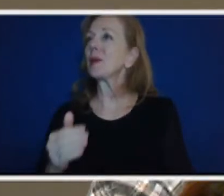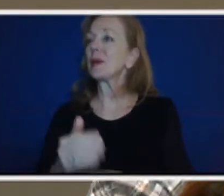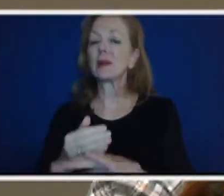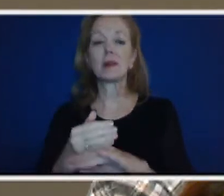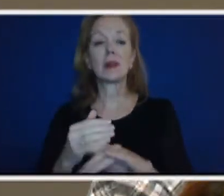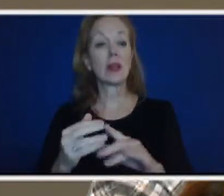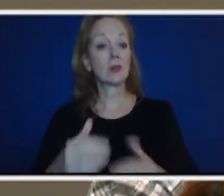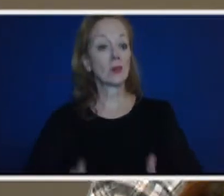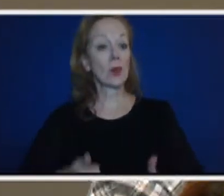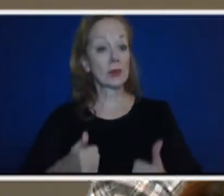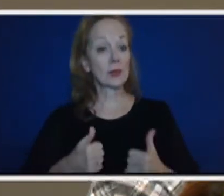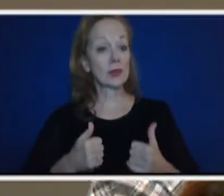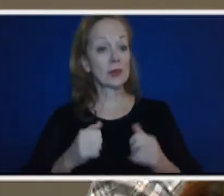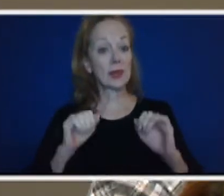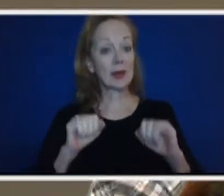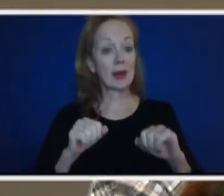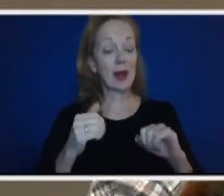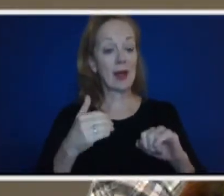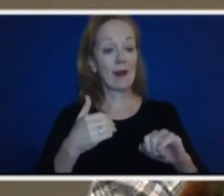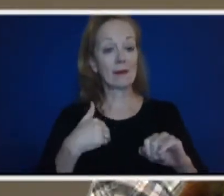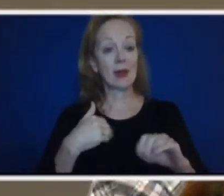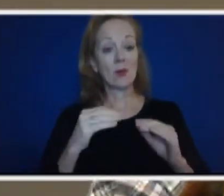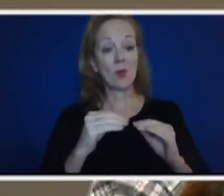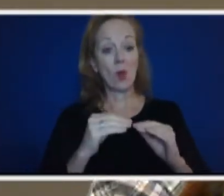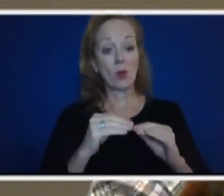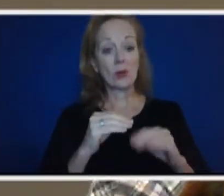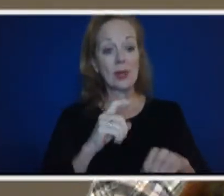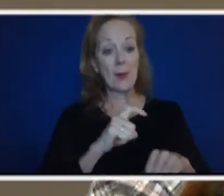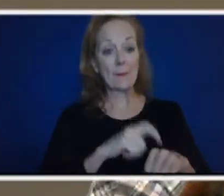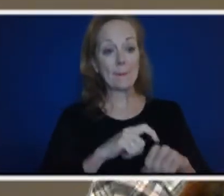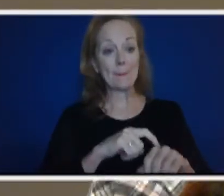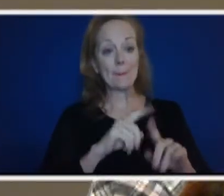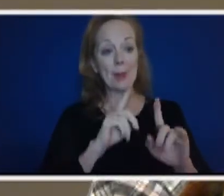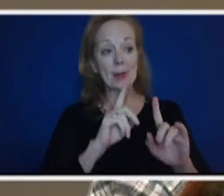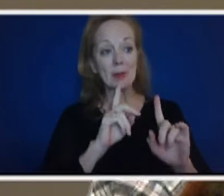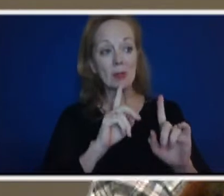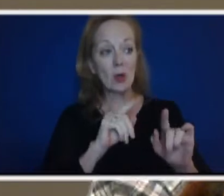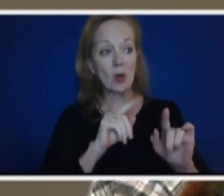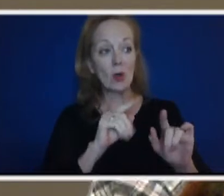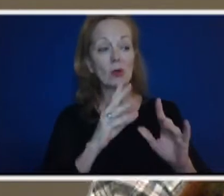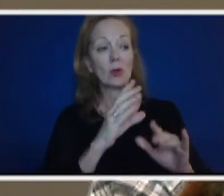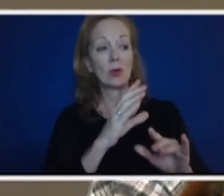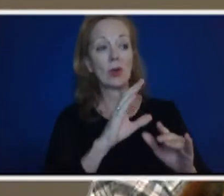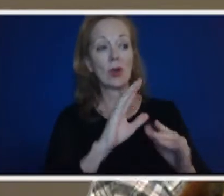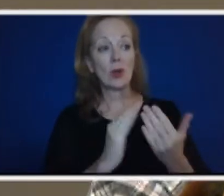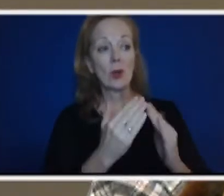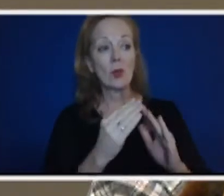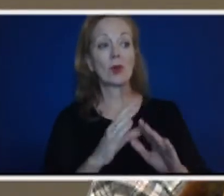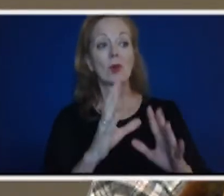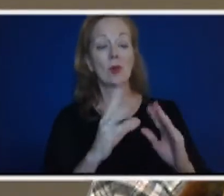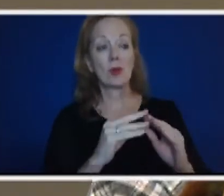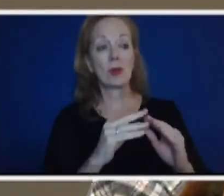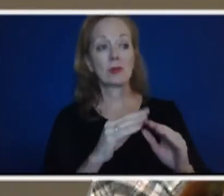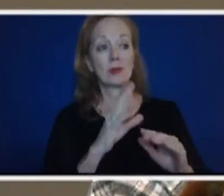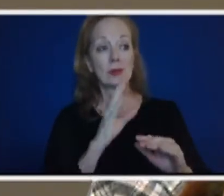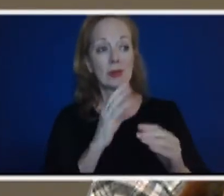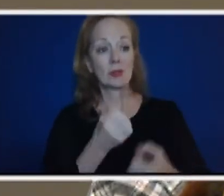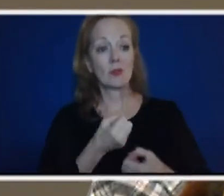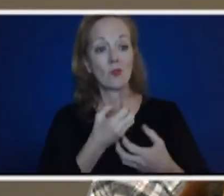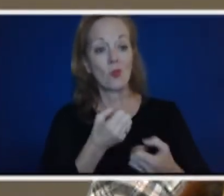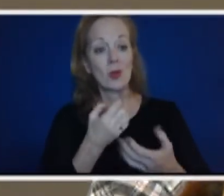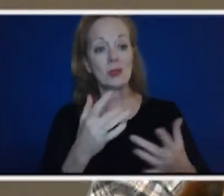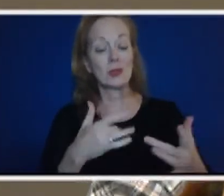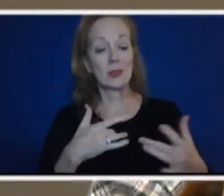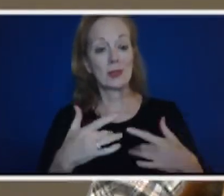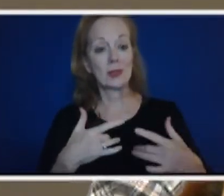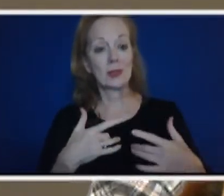residents have more time to attend community meeting, to voice their concerns, because a lot